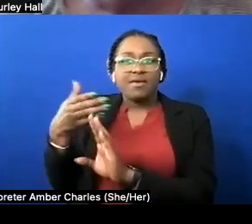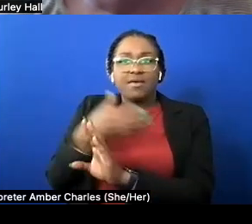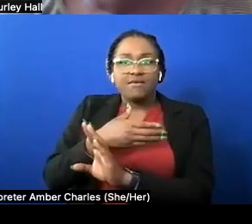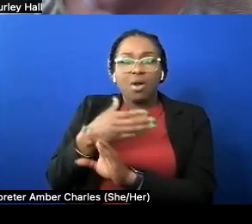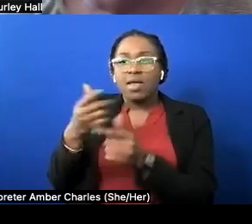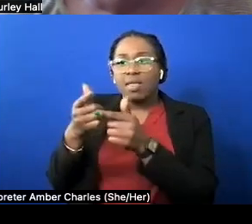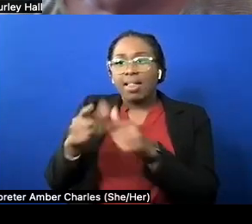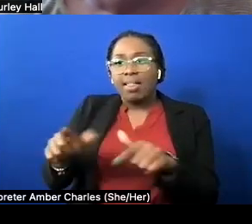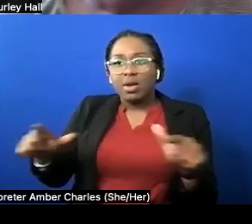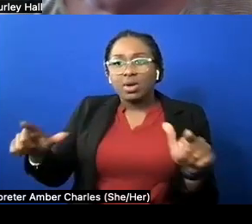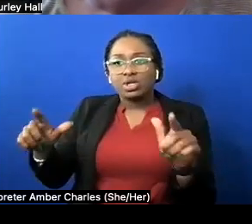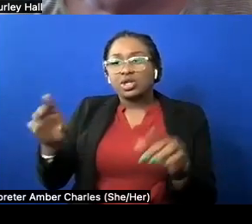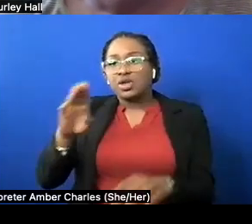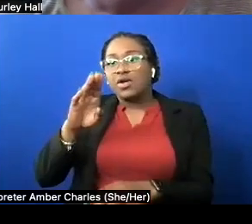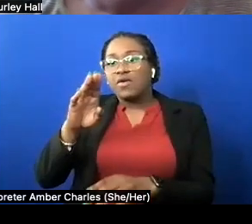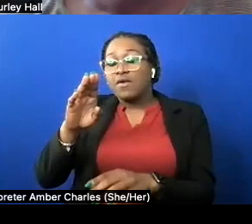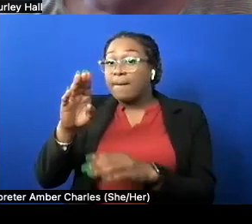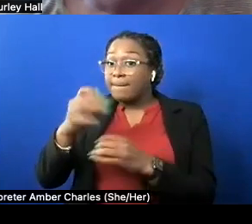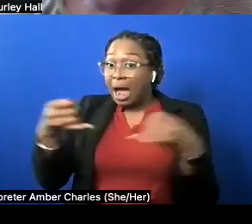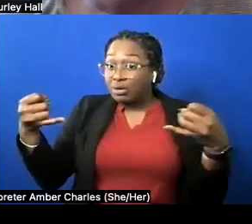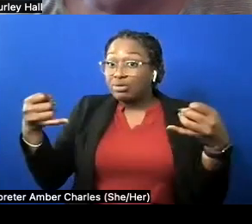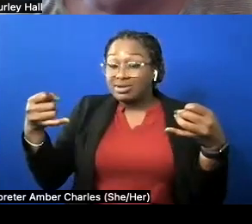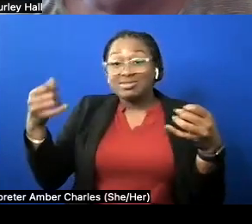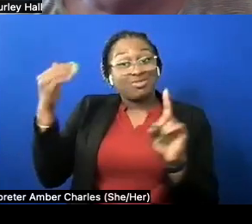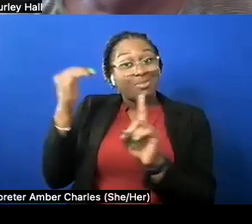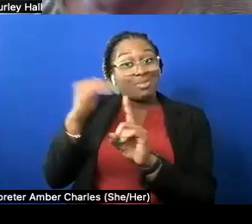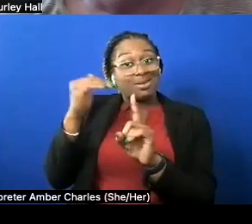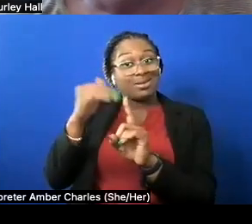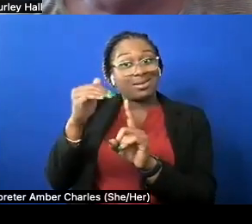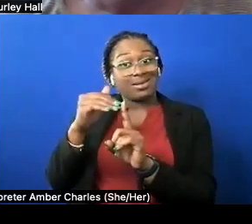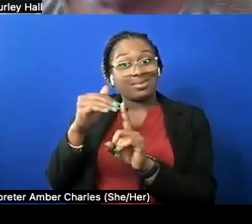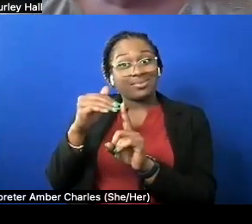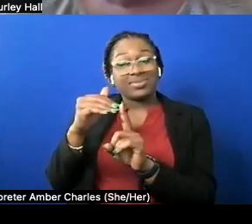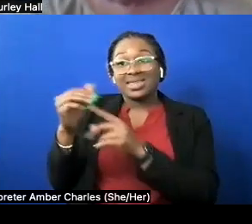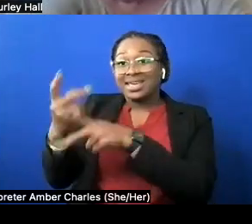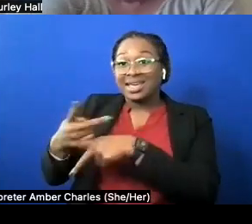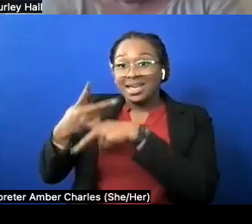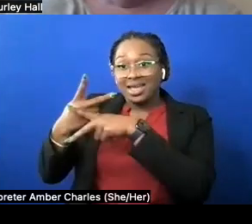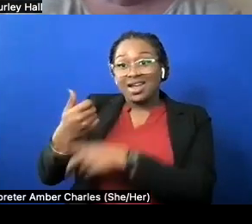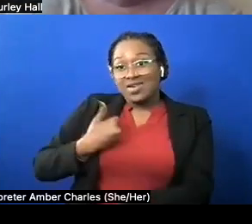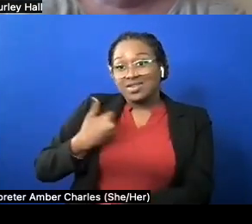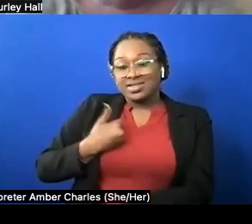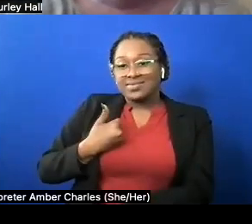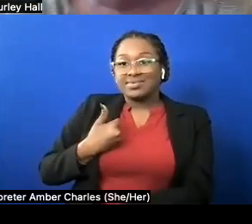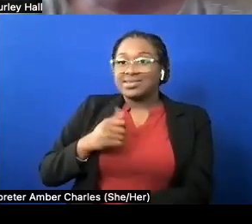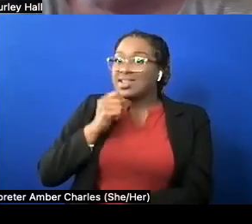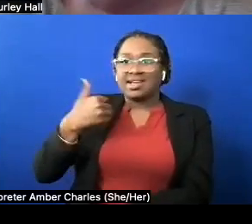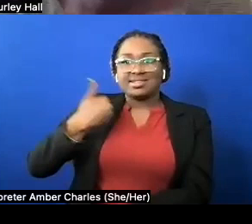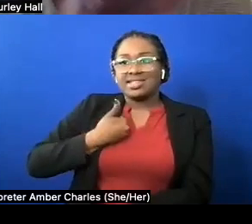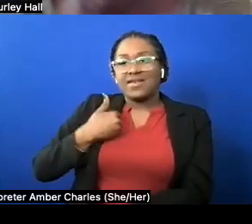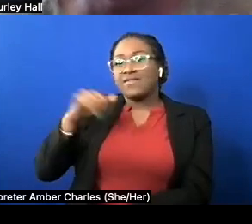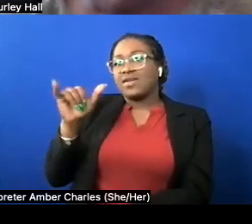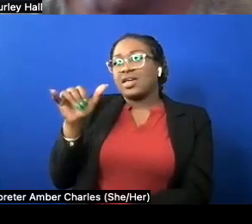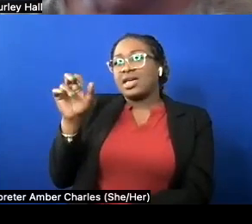boundaries, reminded us that caring for ourselves is not self-indulgence any more than